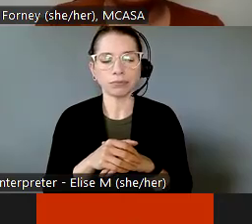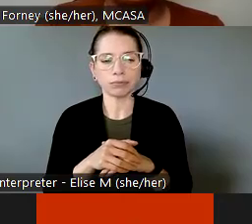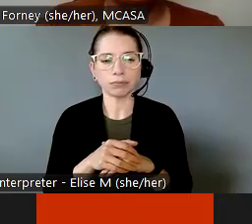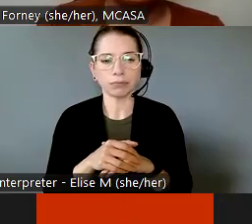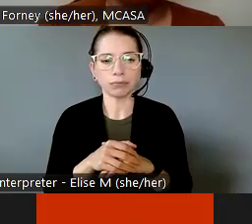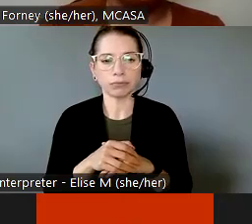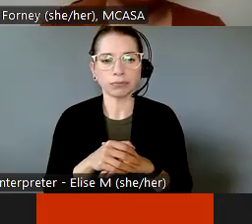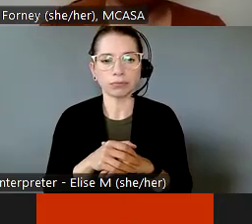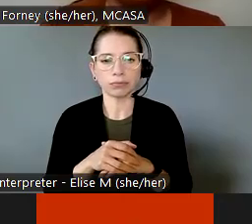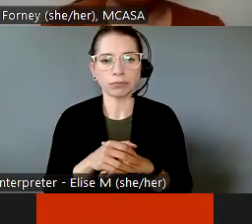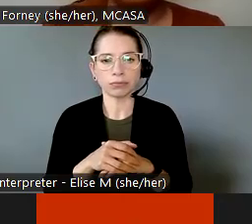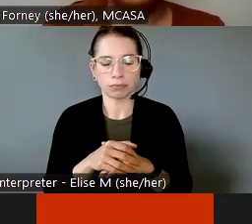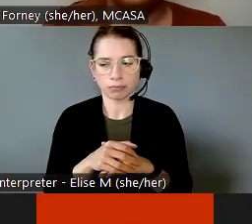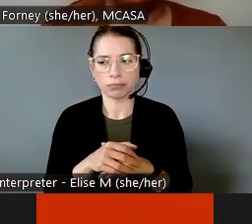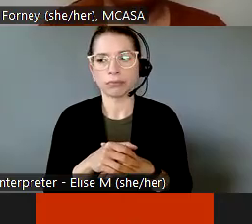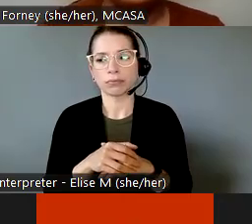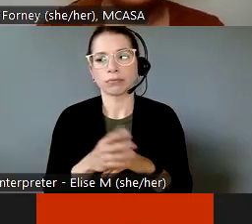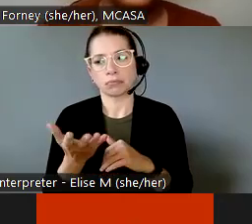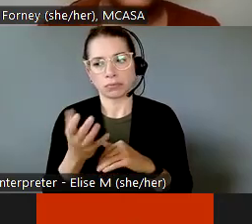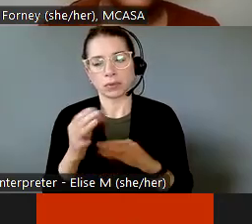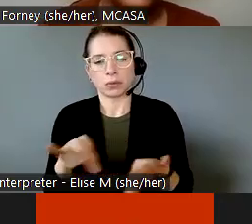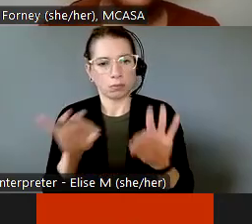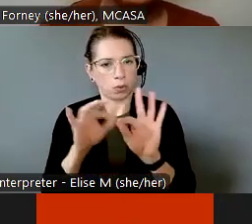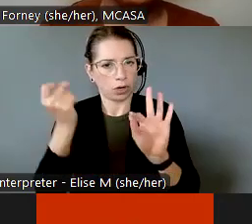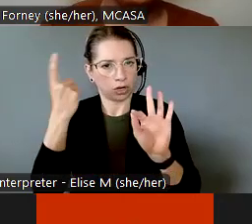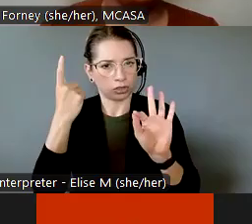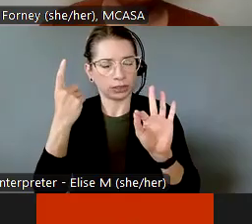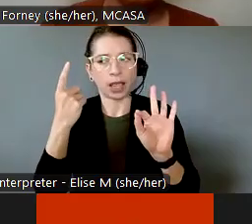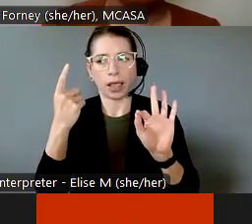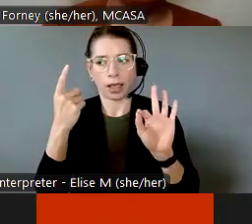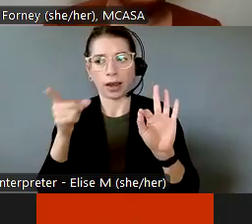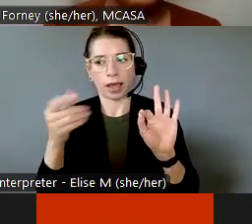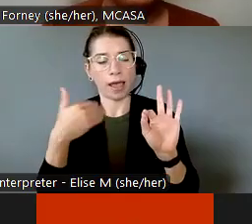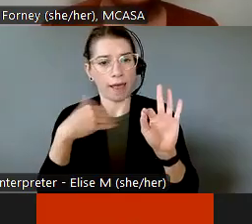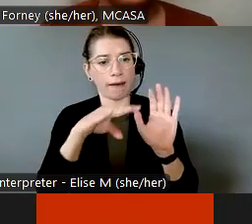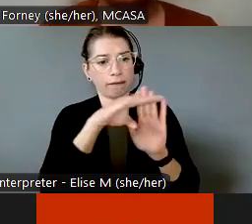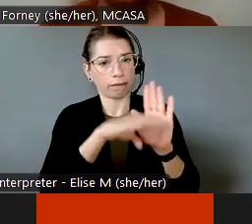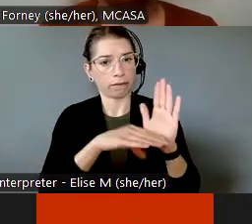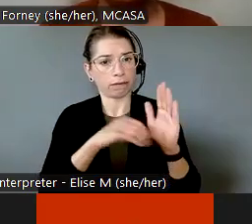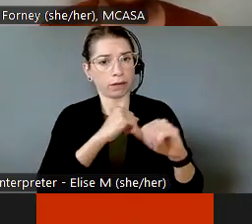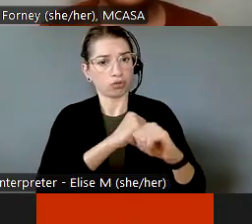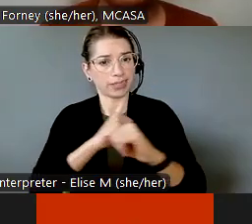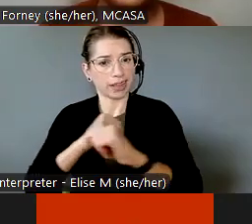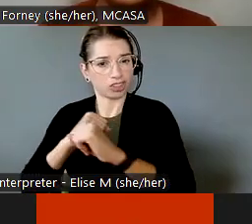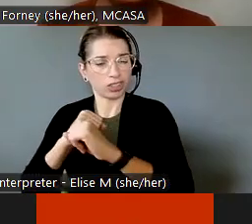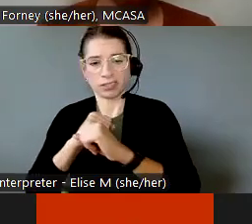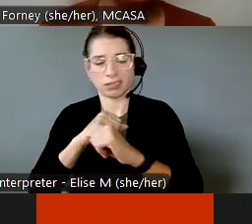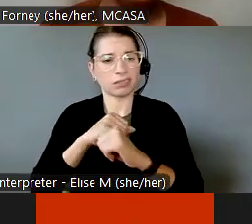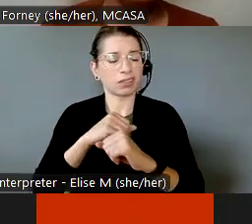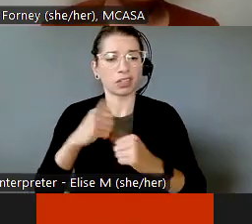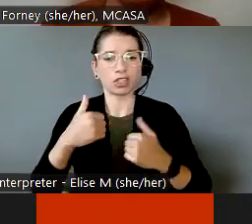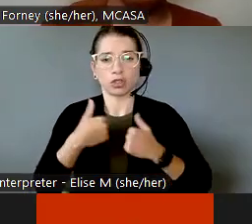It's important to understand that even with these protections, incarcerated survivors are still